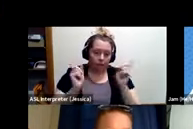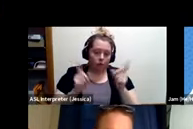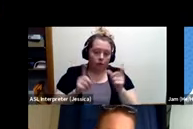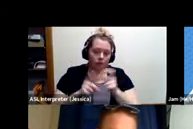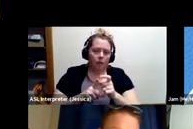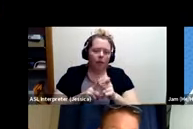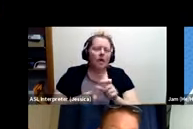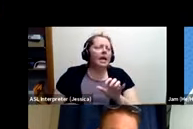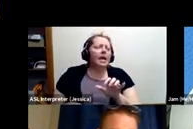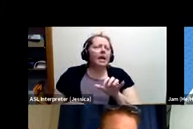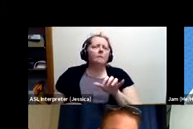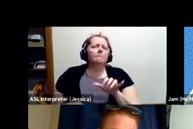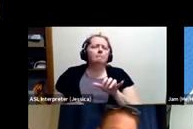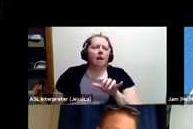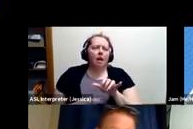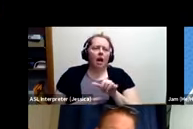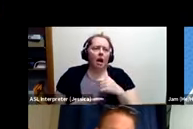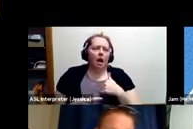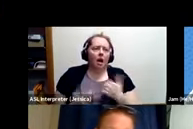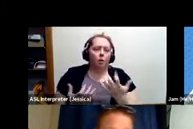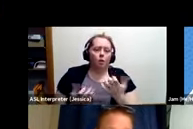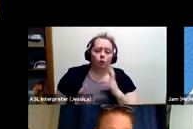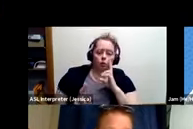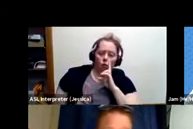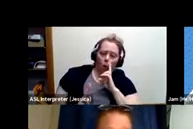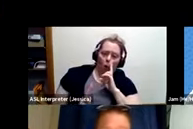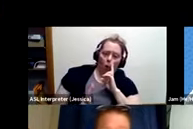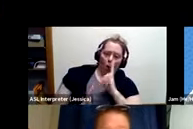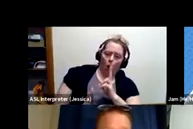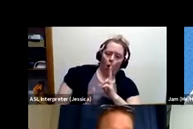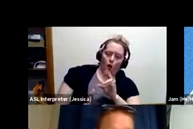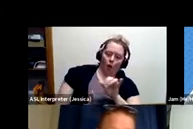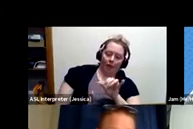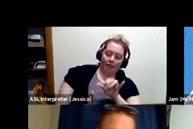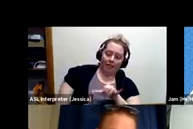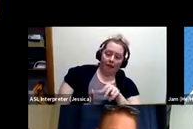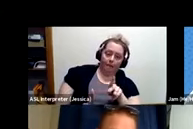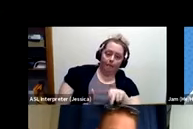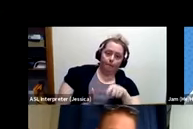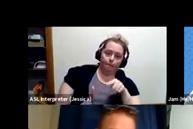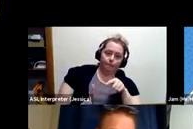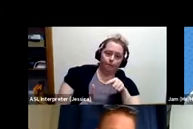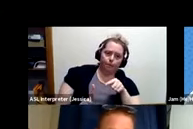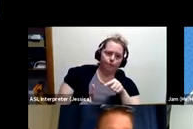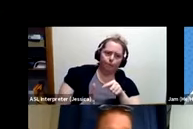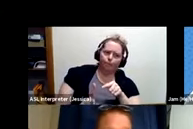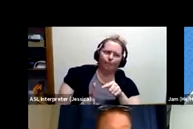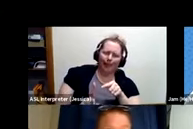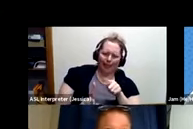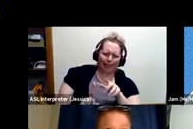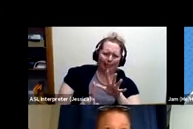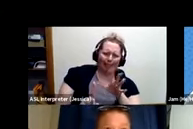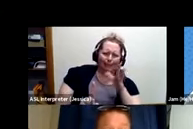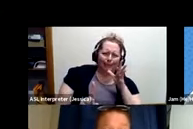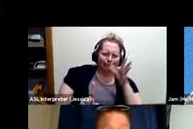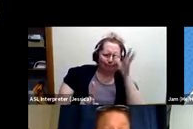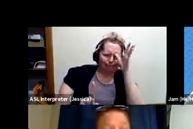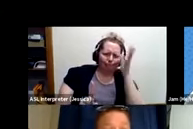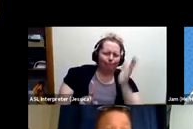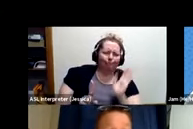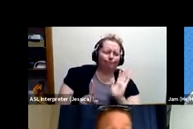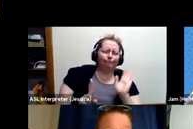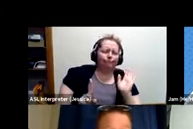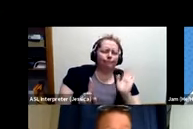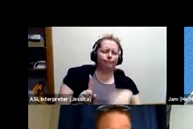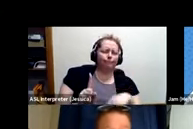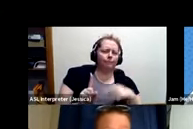that's the person that I want to honor, right? That's the person that I want to be having a conversation with, not their parents about any of that.